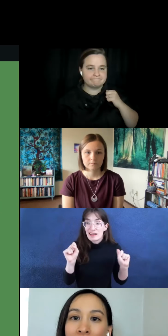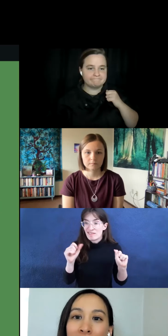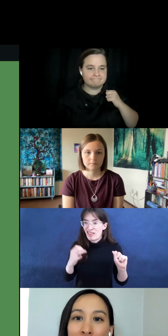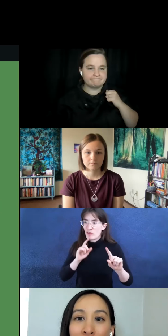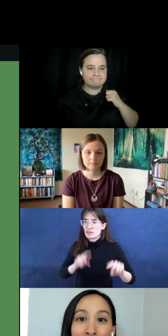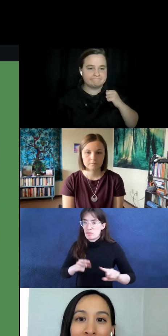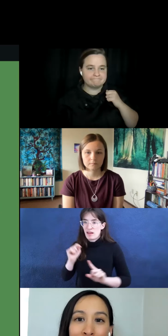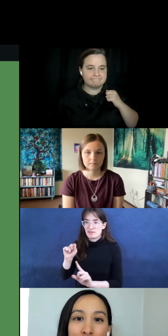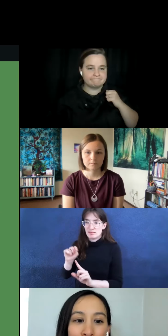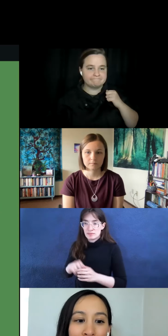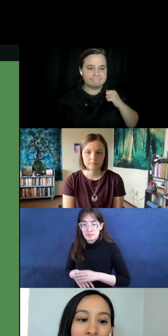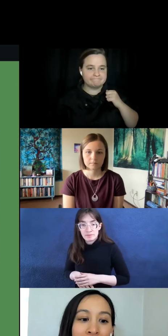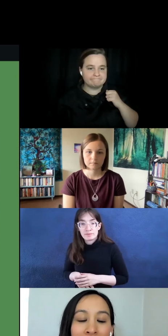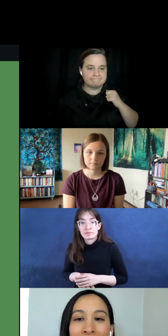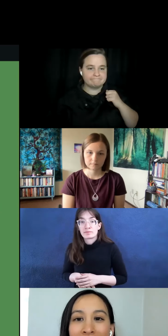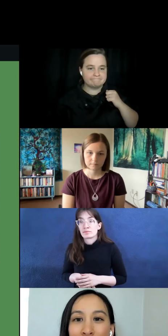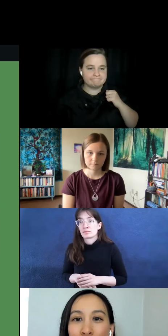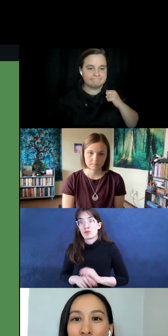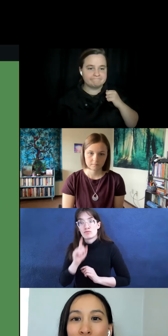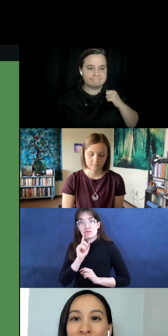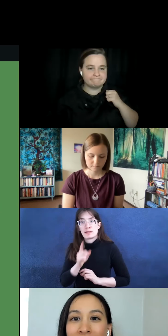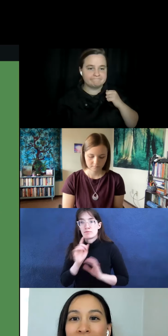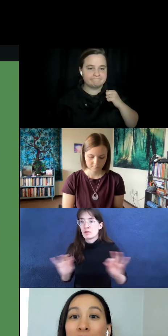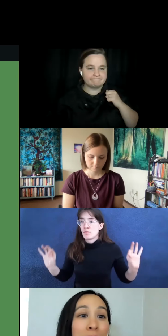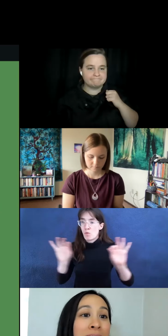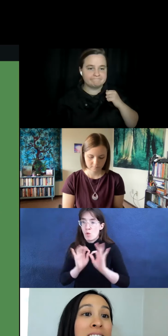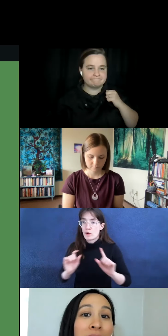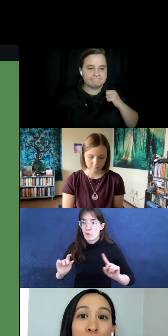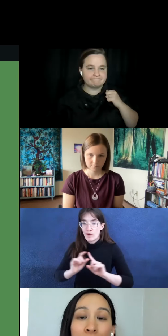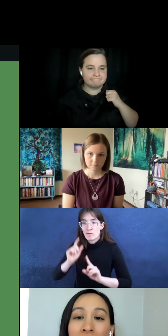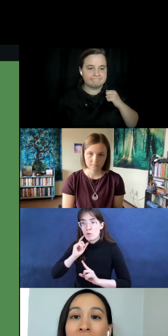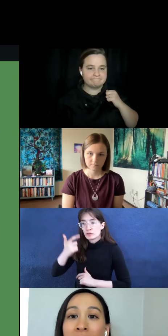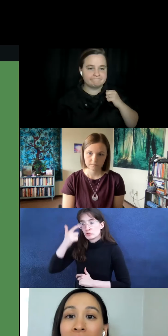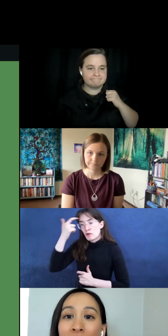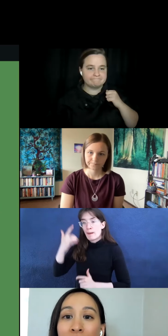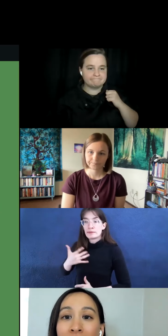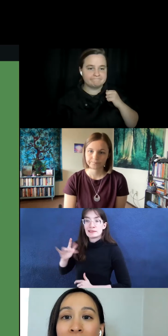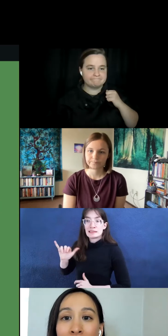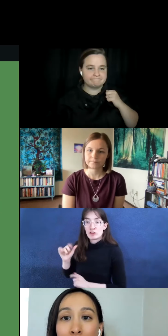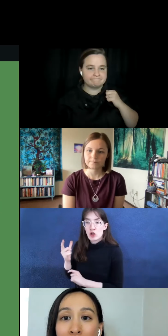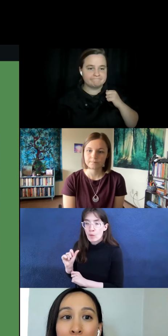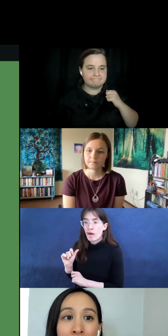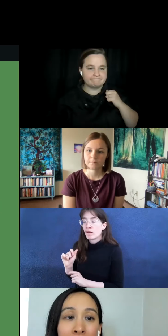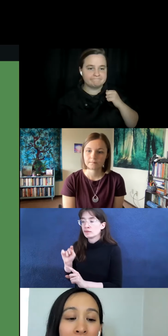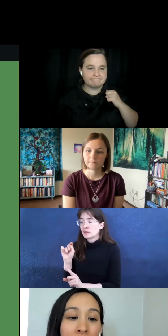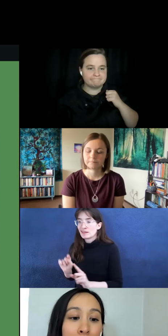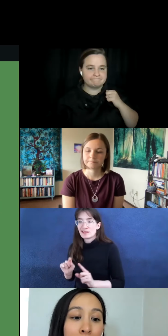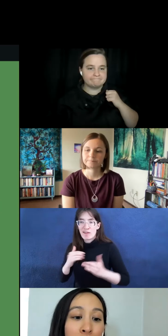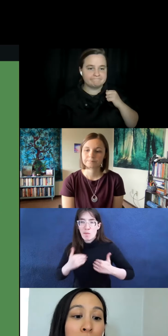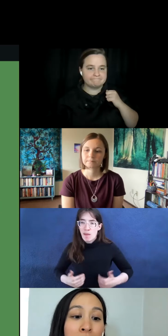And then the very key word for like trauma sensitive yoga and a lot of these